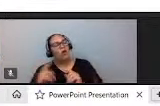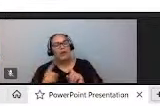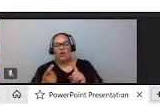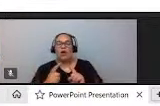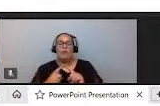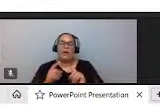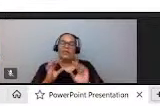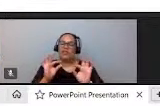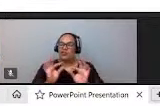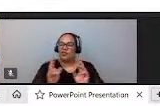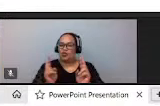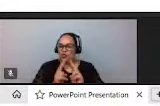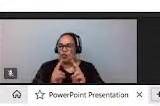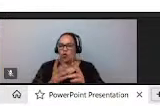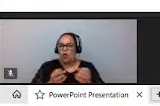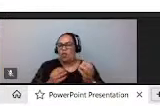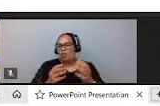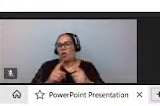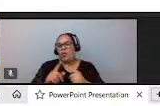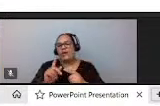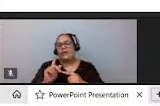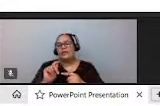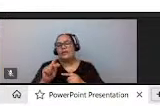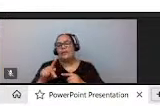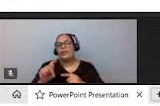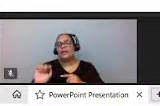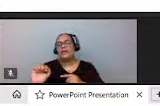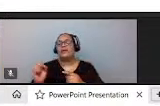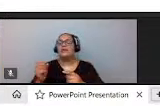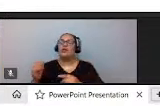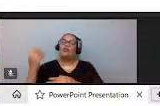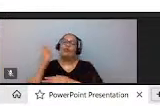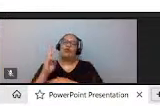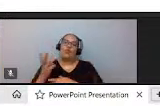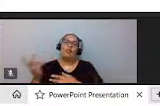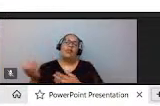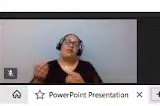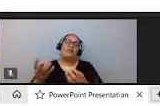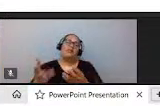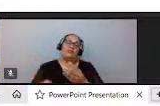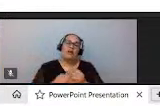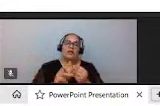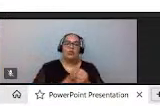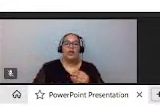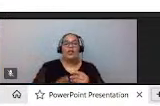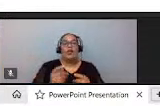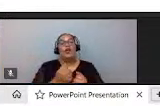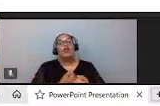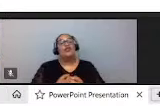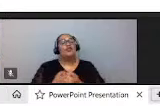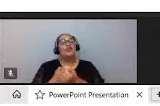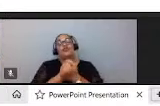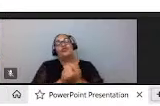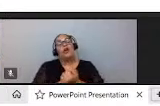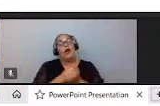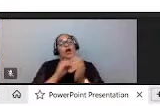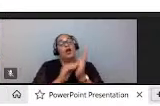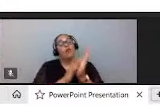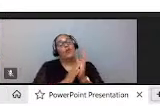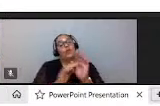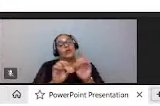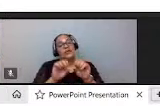touch on that I think when TPT gives uh the particular presentation the truck booking system um I'll leave that to